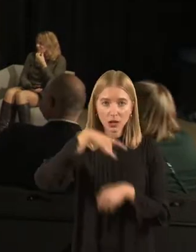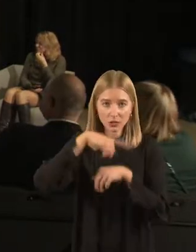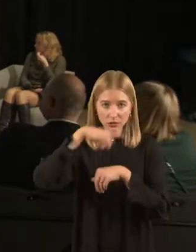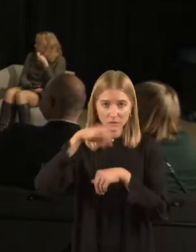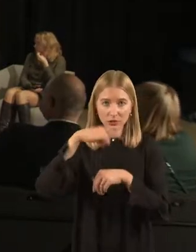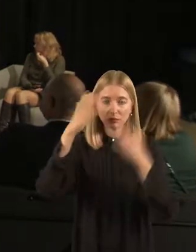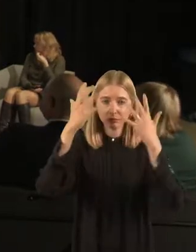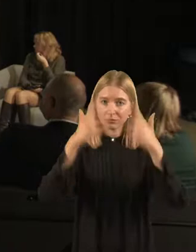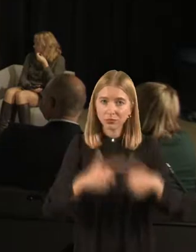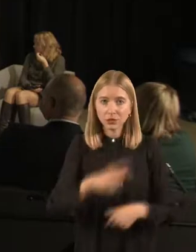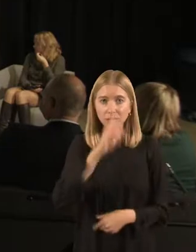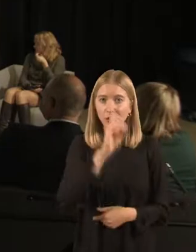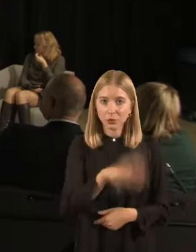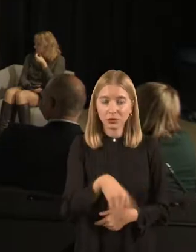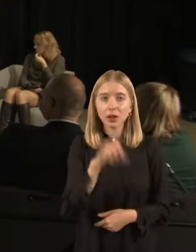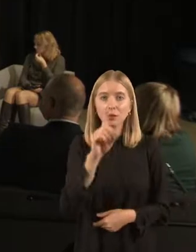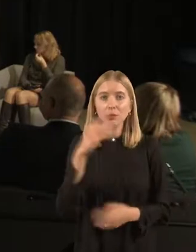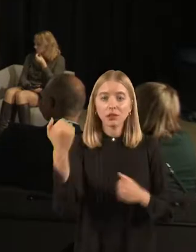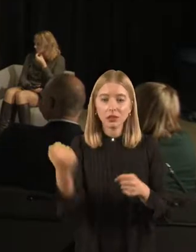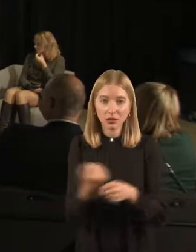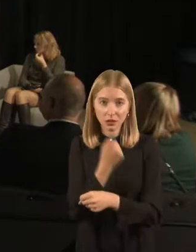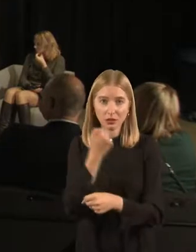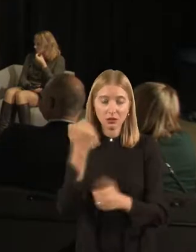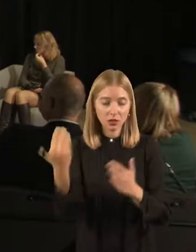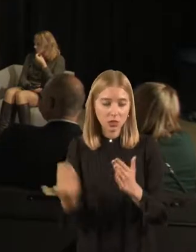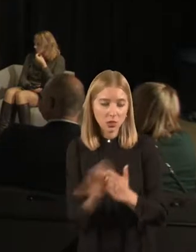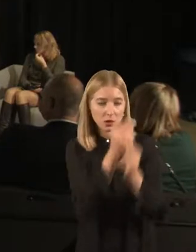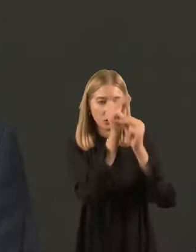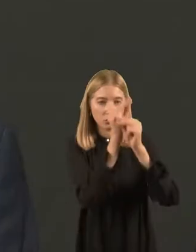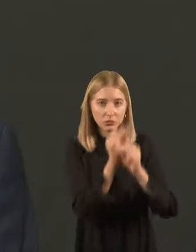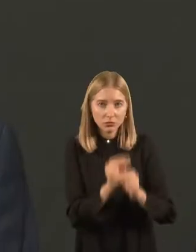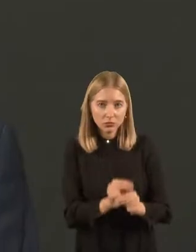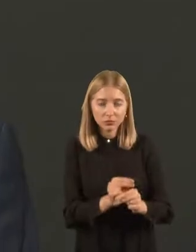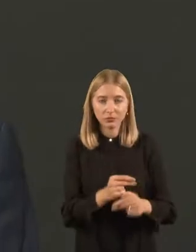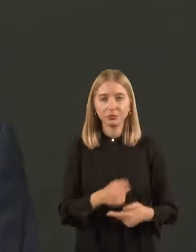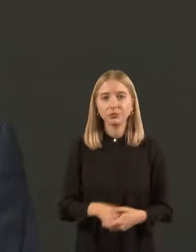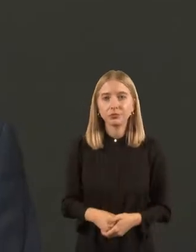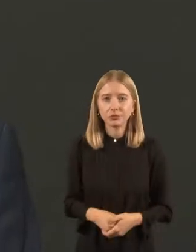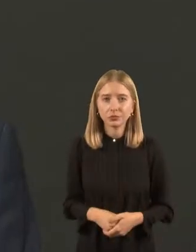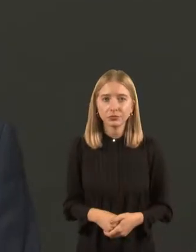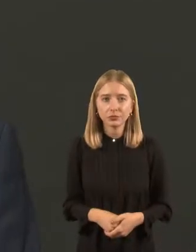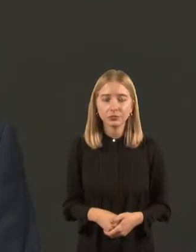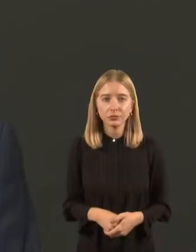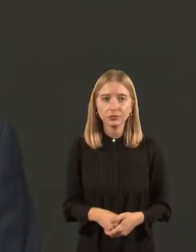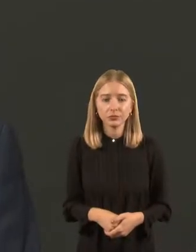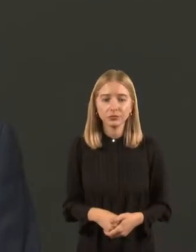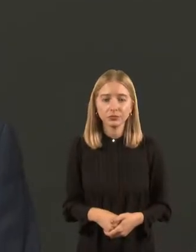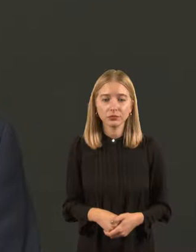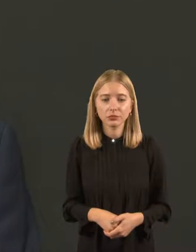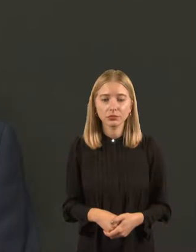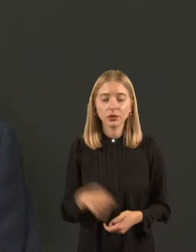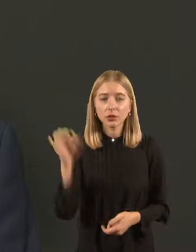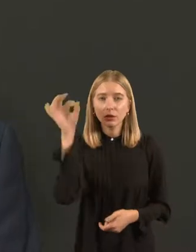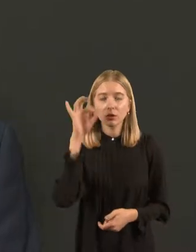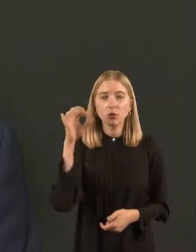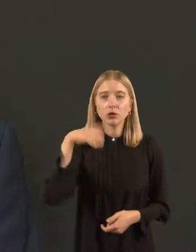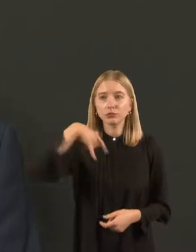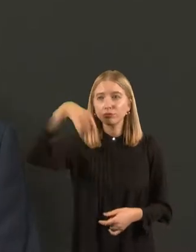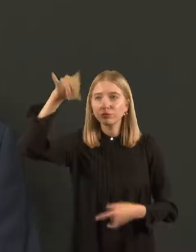No, we are not demolishing the airport, but of course everyone sees the need of